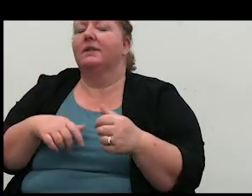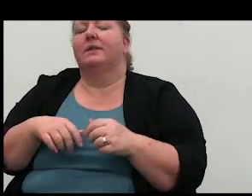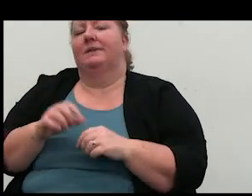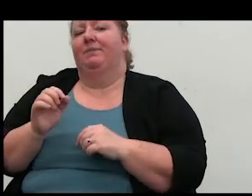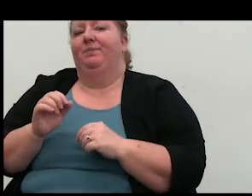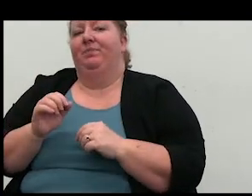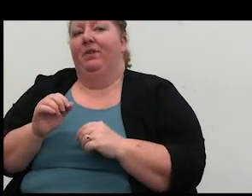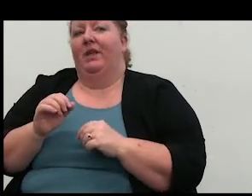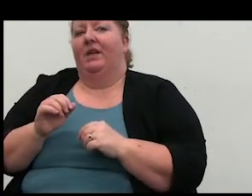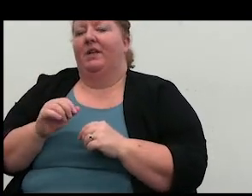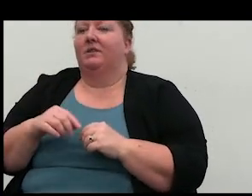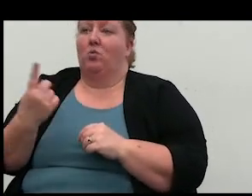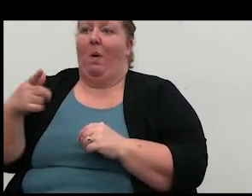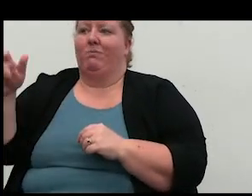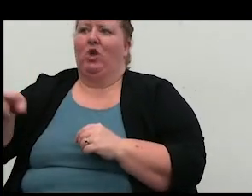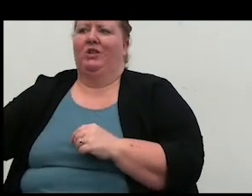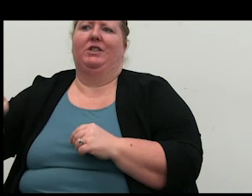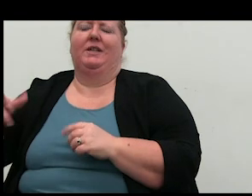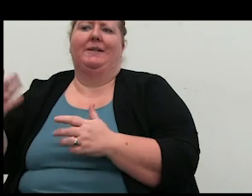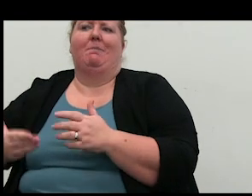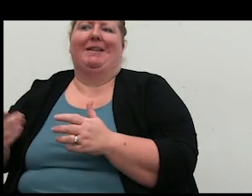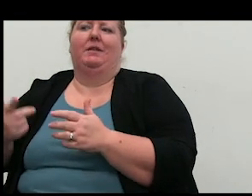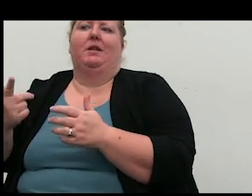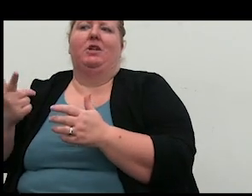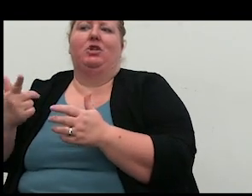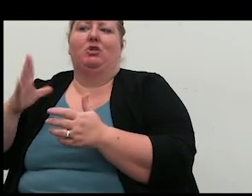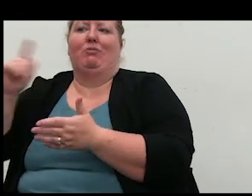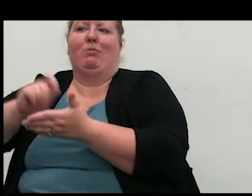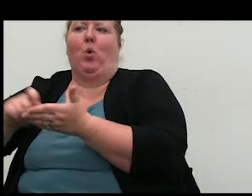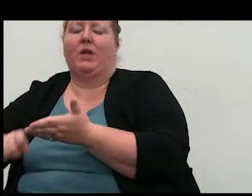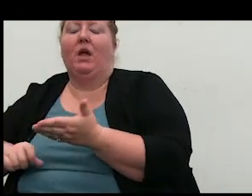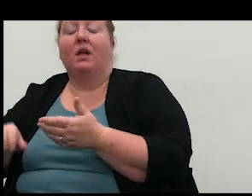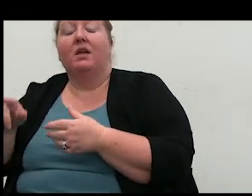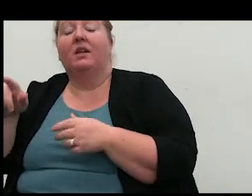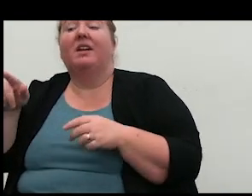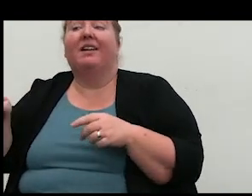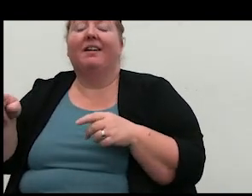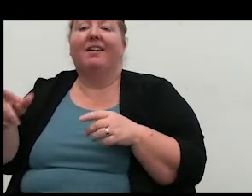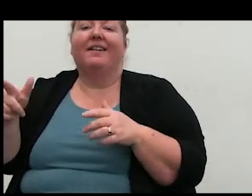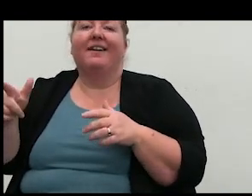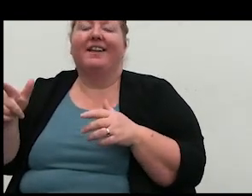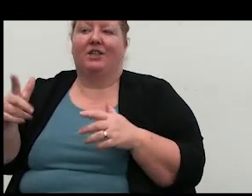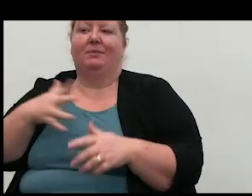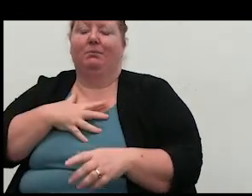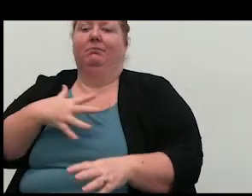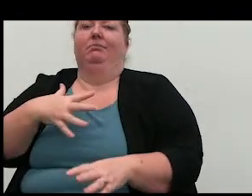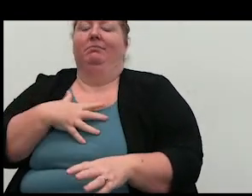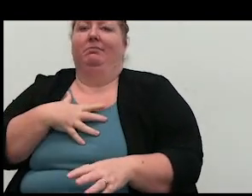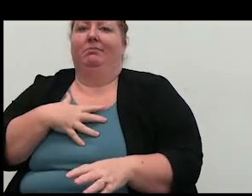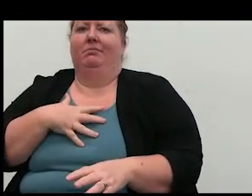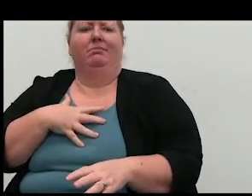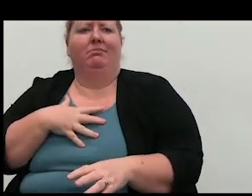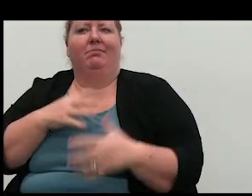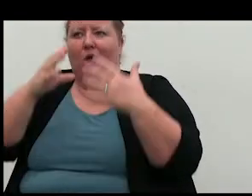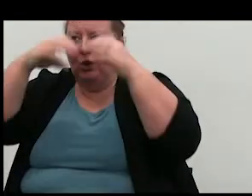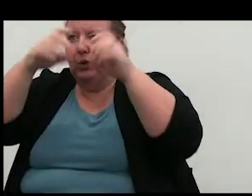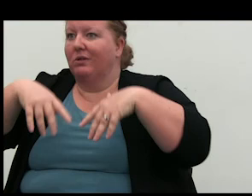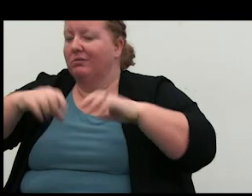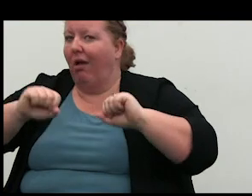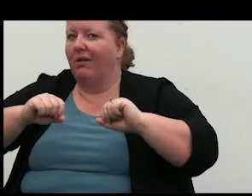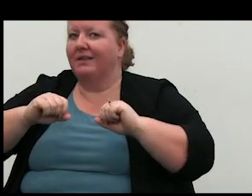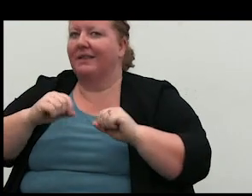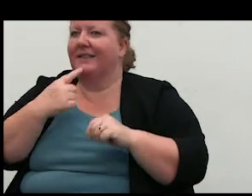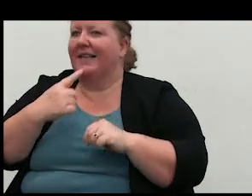reporter. So she has a really good insight into the way businesses work. But she has this slight shock about, Google started off